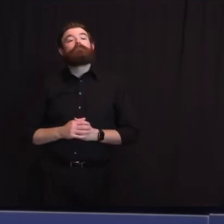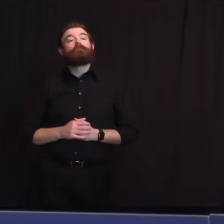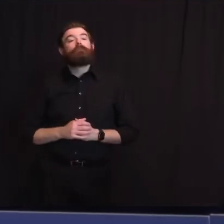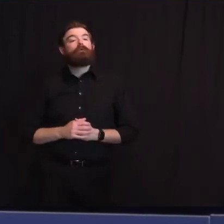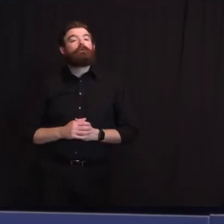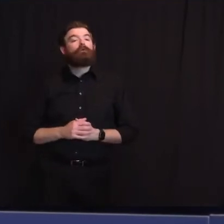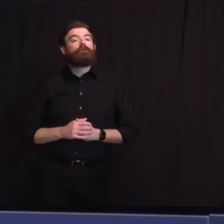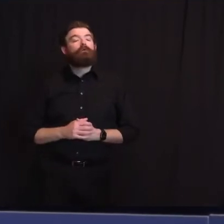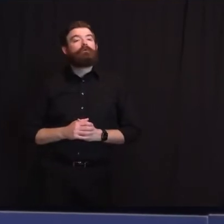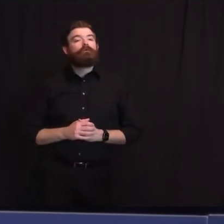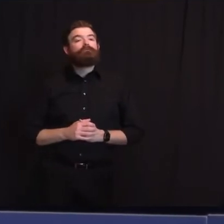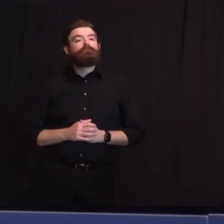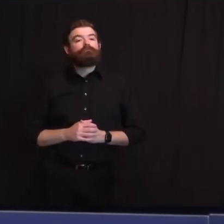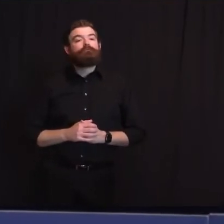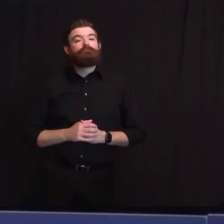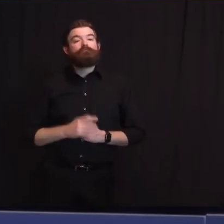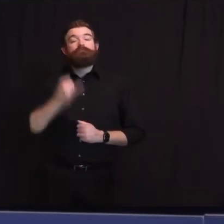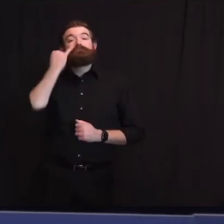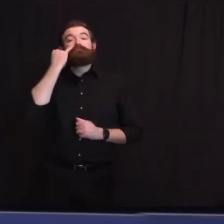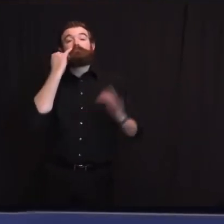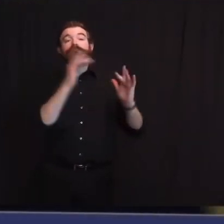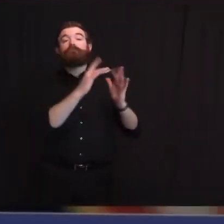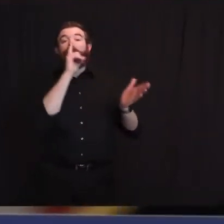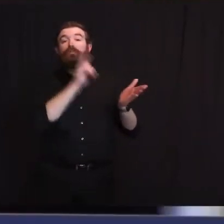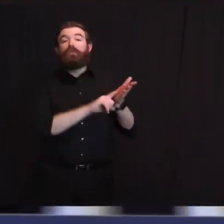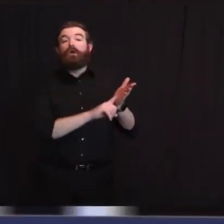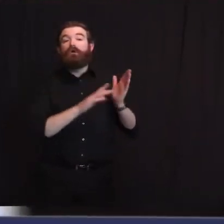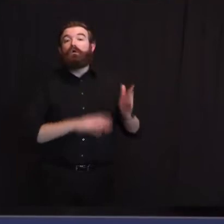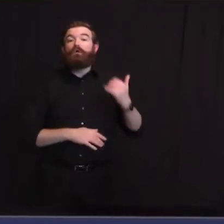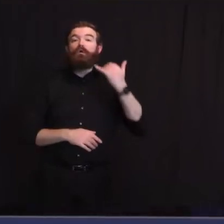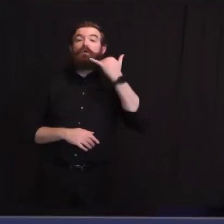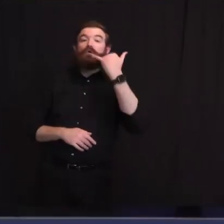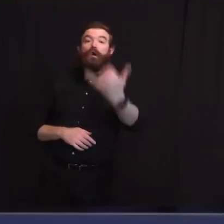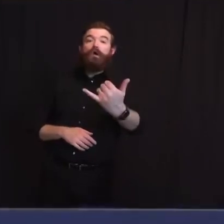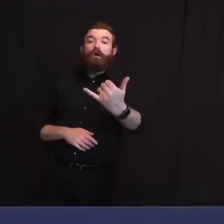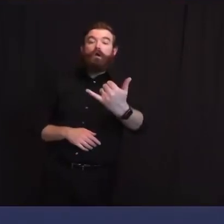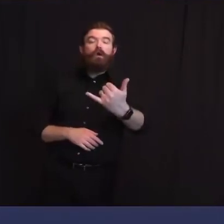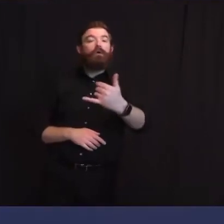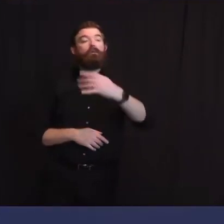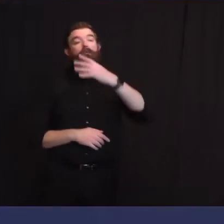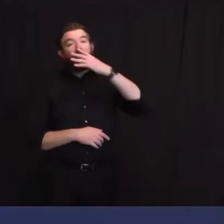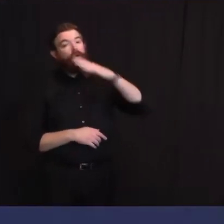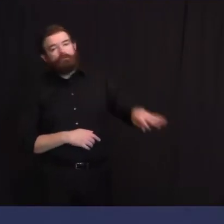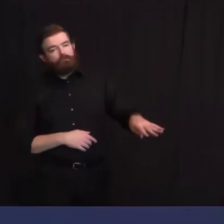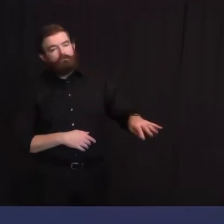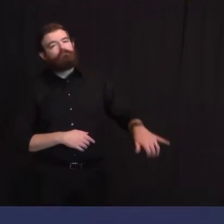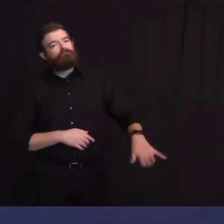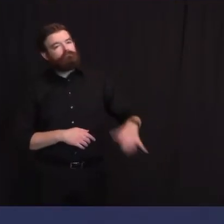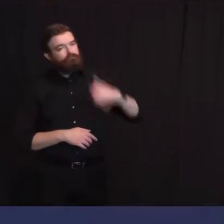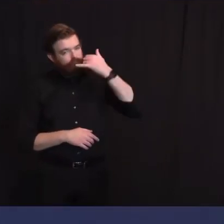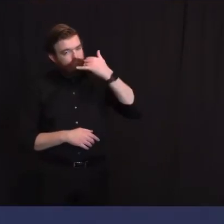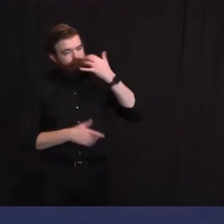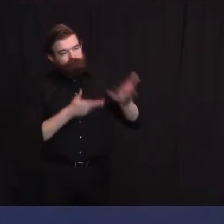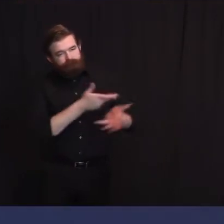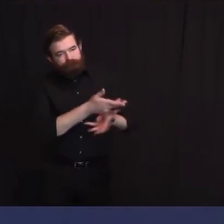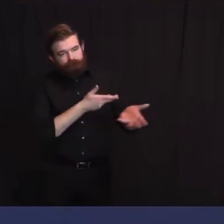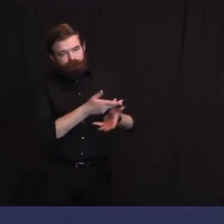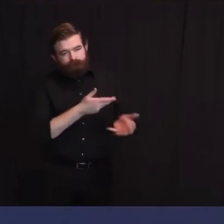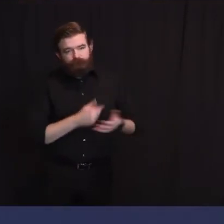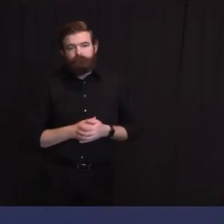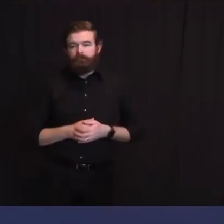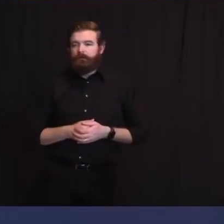Alert NJ app. Thank you. Judy, thank you as always for everything. Again, it was great being with you this morning. I assume we've